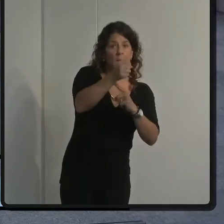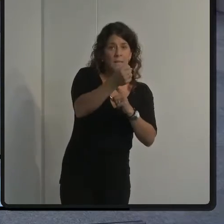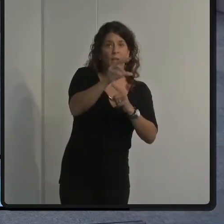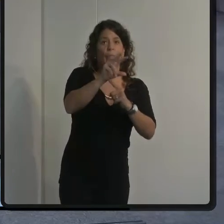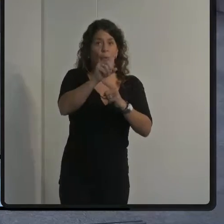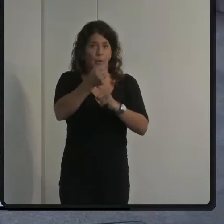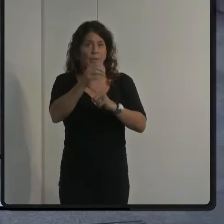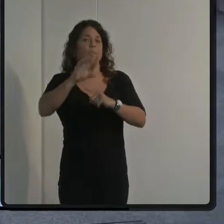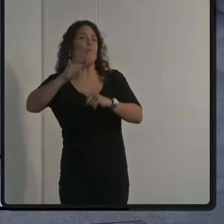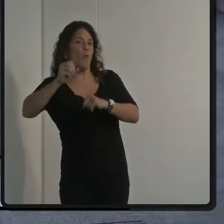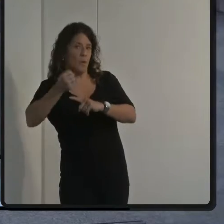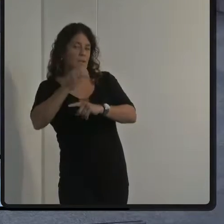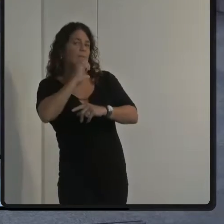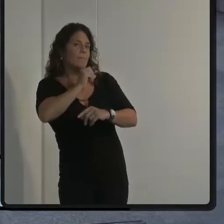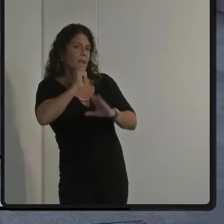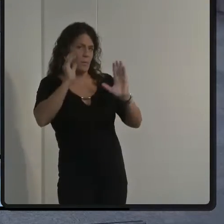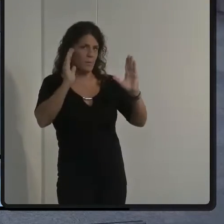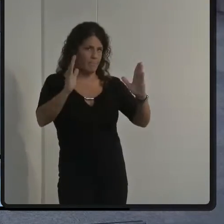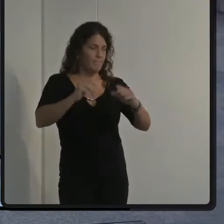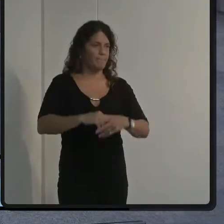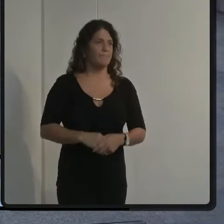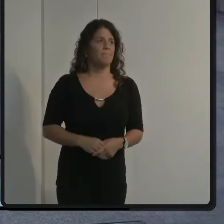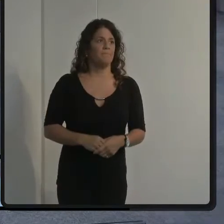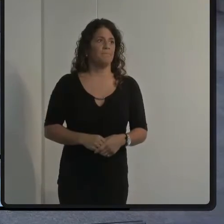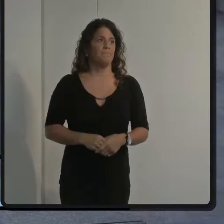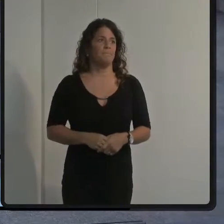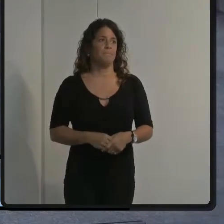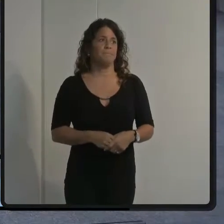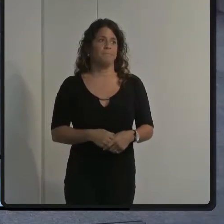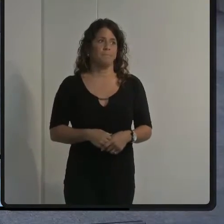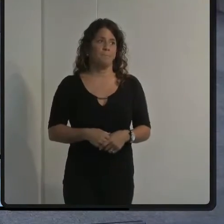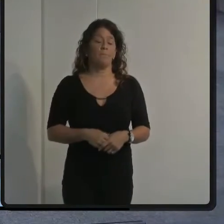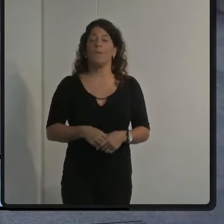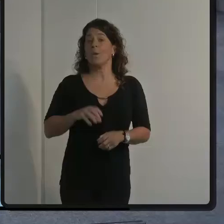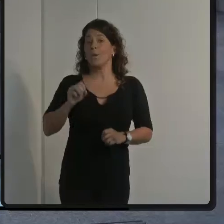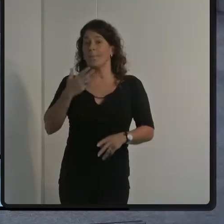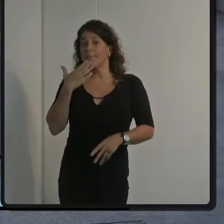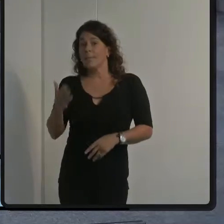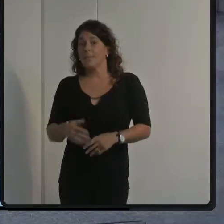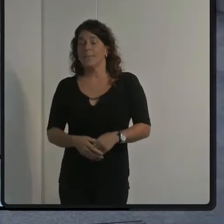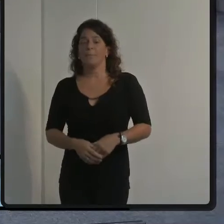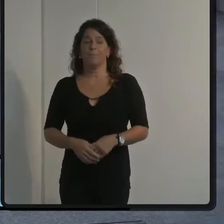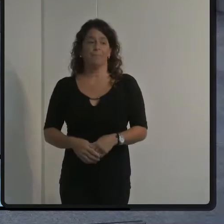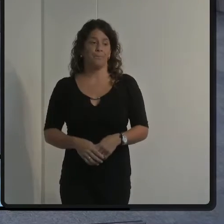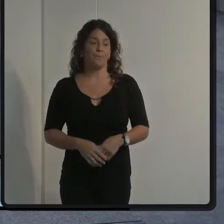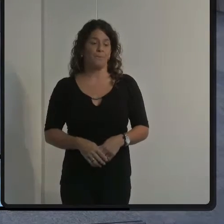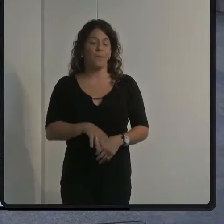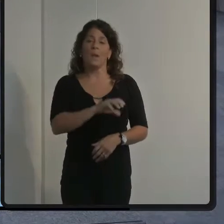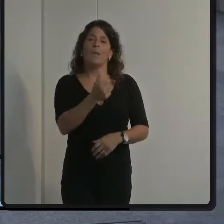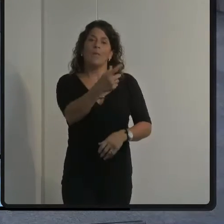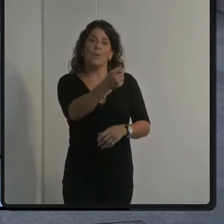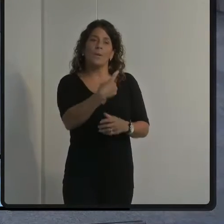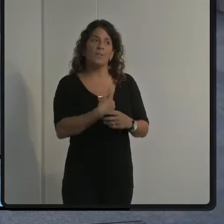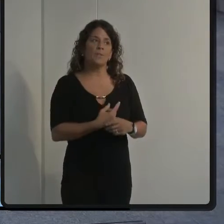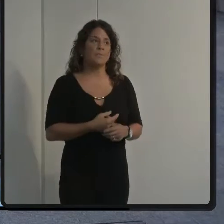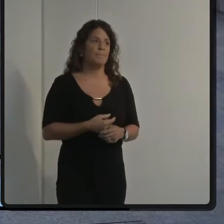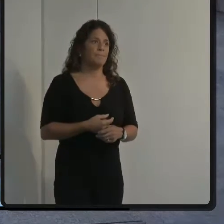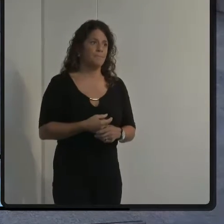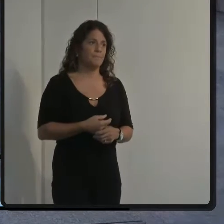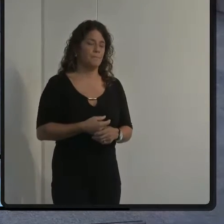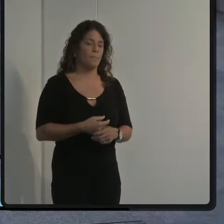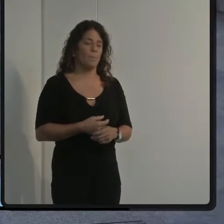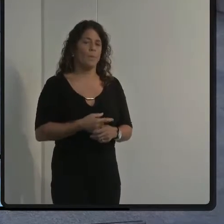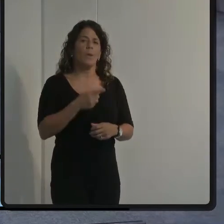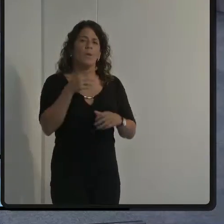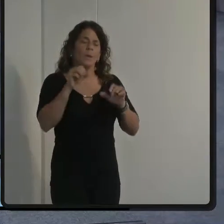20s, 30s, and 40s, yes. 40s, okay. Thank you. Just another question I have. Could